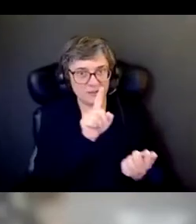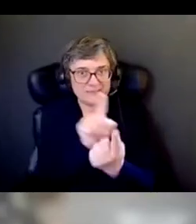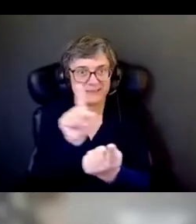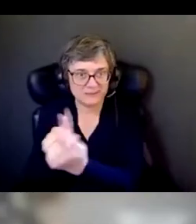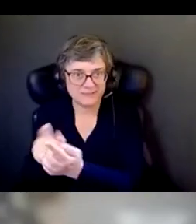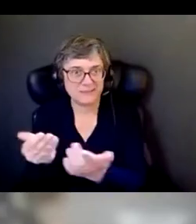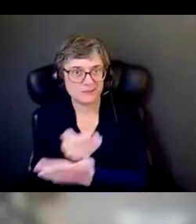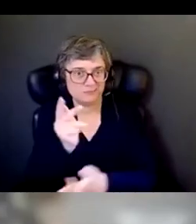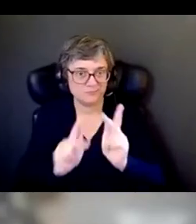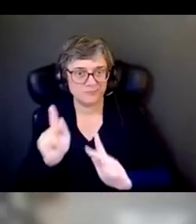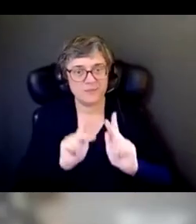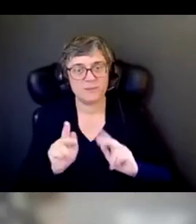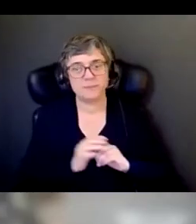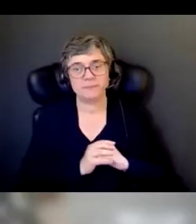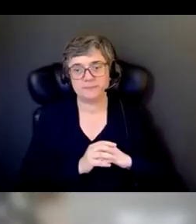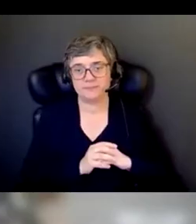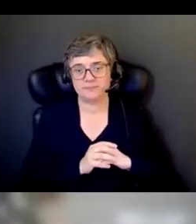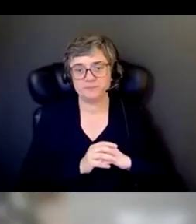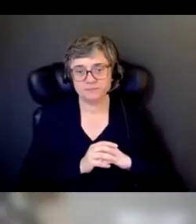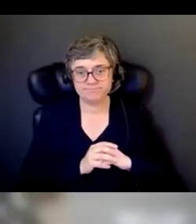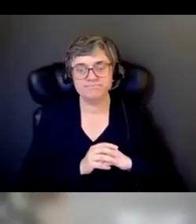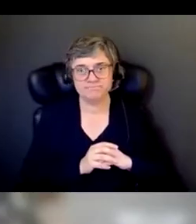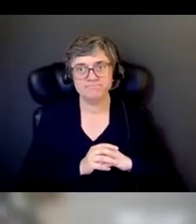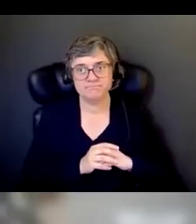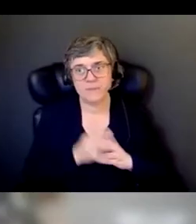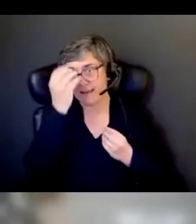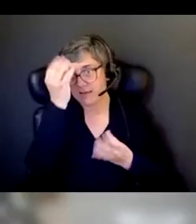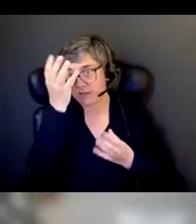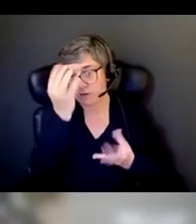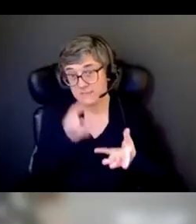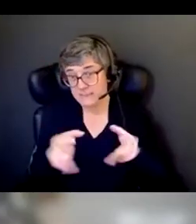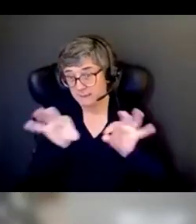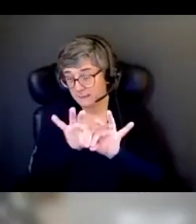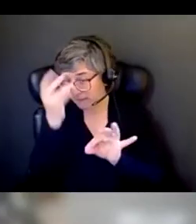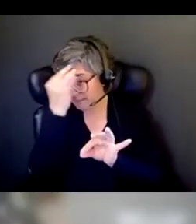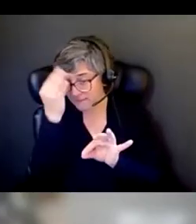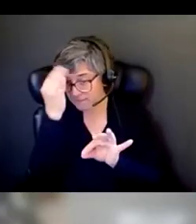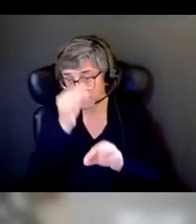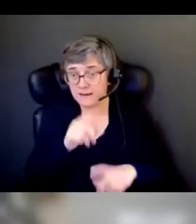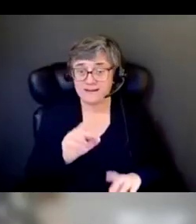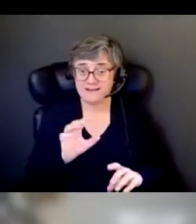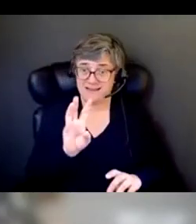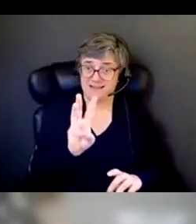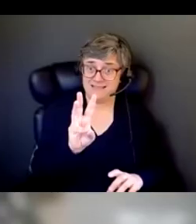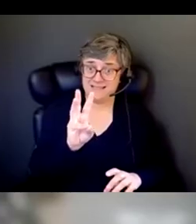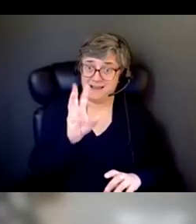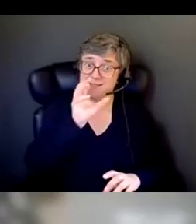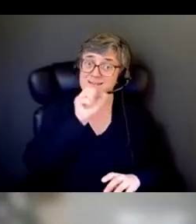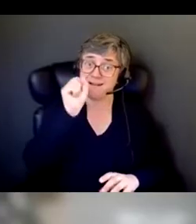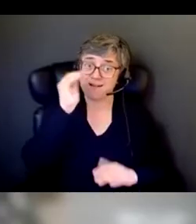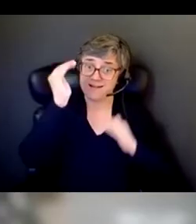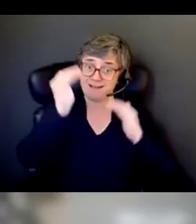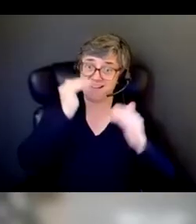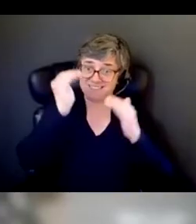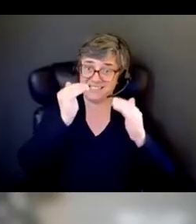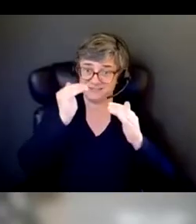us with. Some of the data that I think is important to consider is that 1 in 6 older adults experience